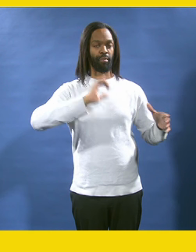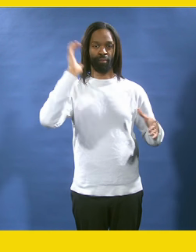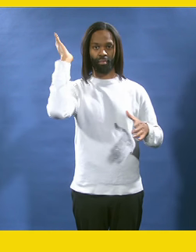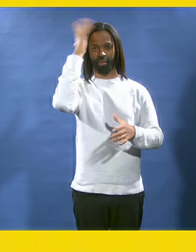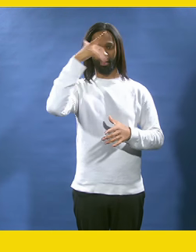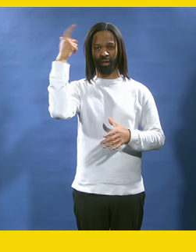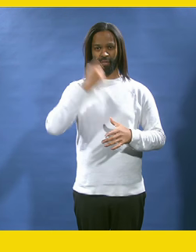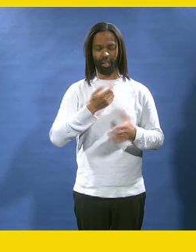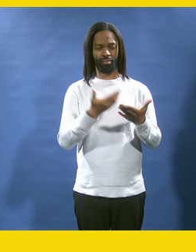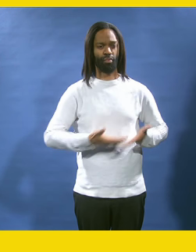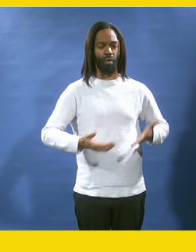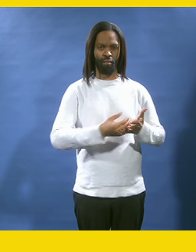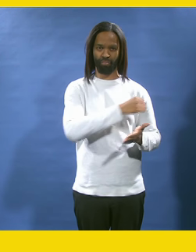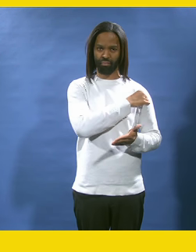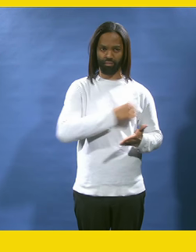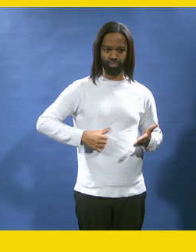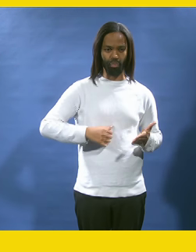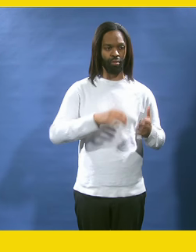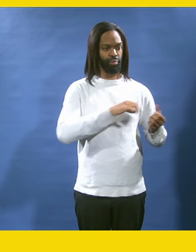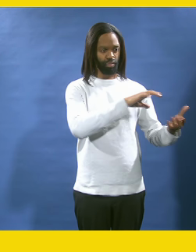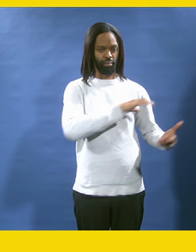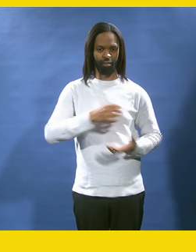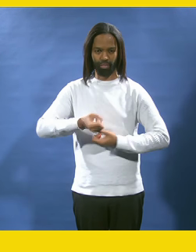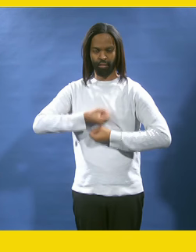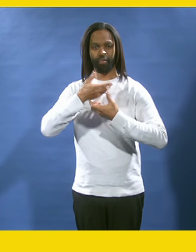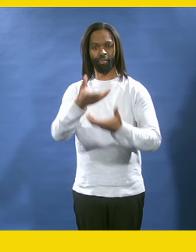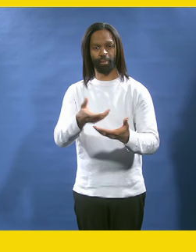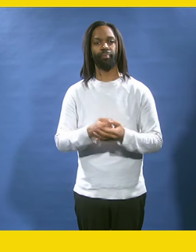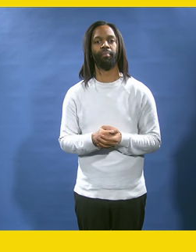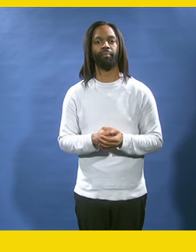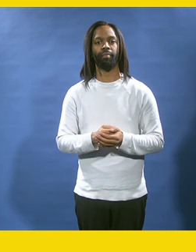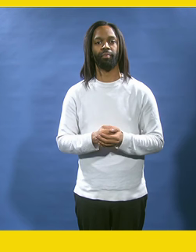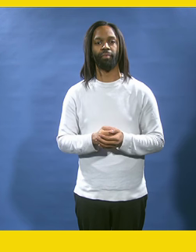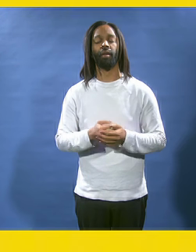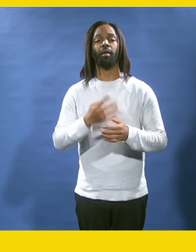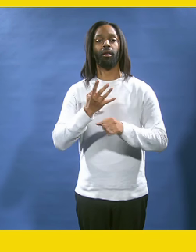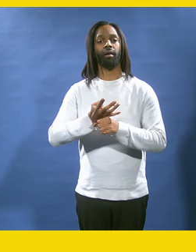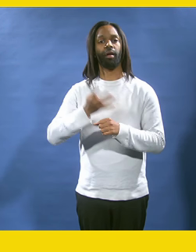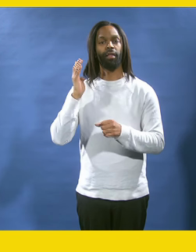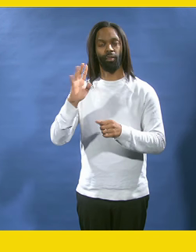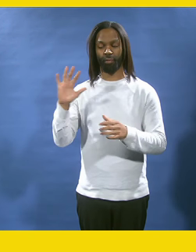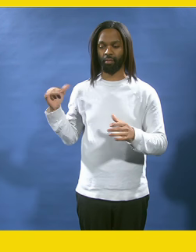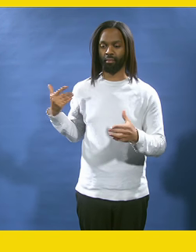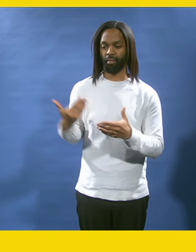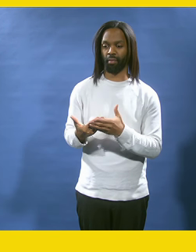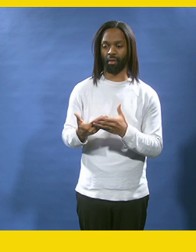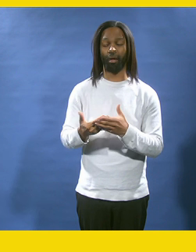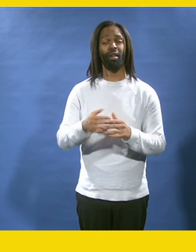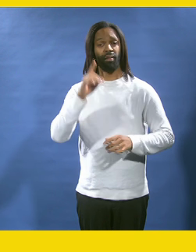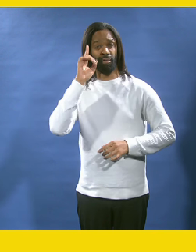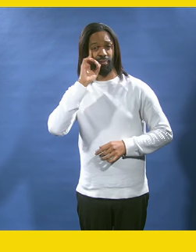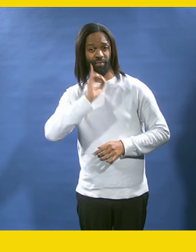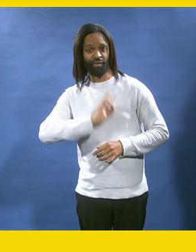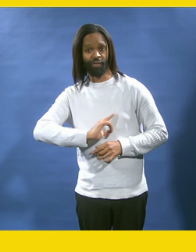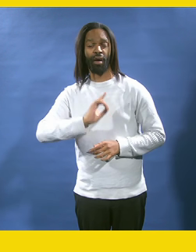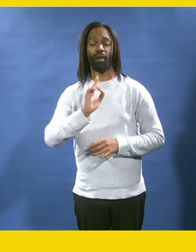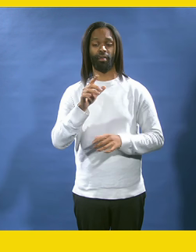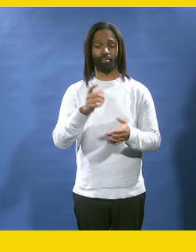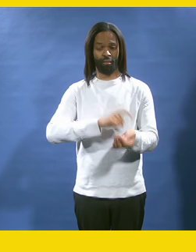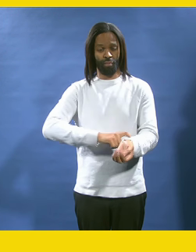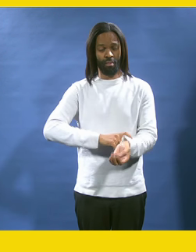for nearly 4 years, Afghan women have lost their basic rights, including